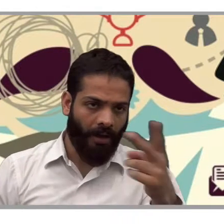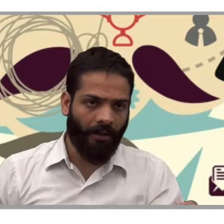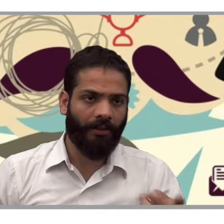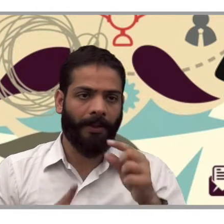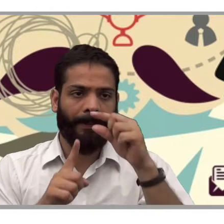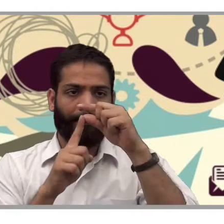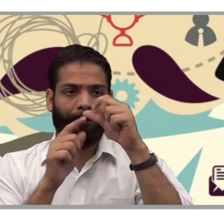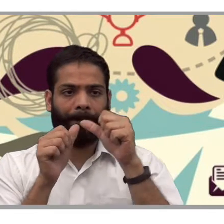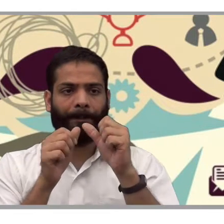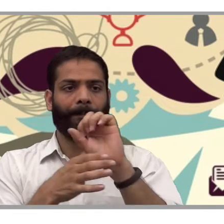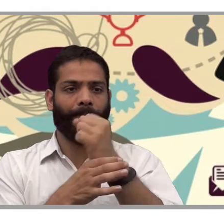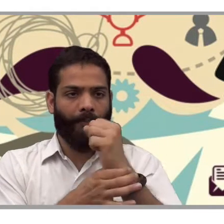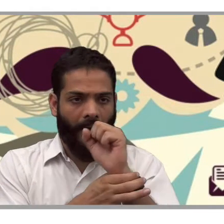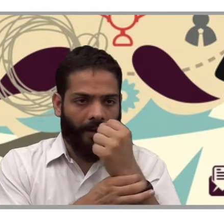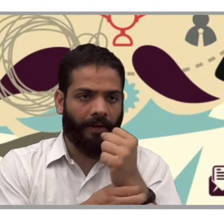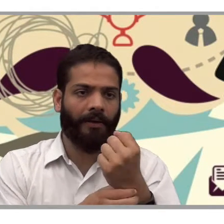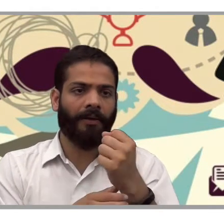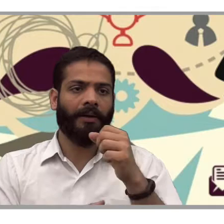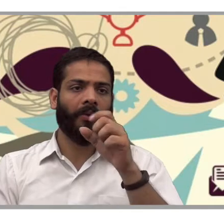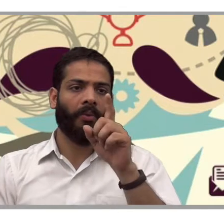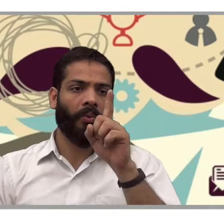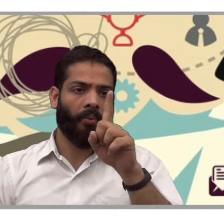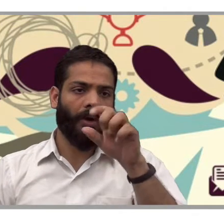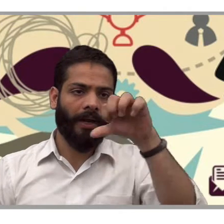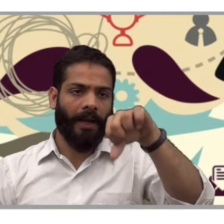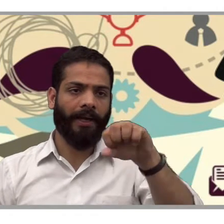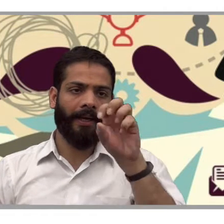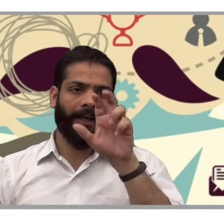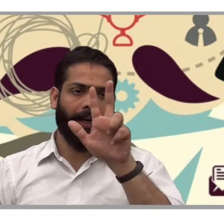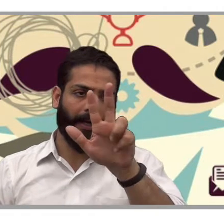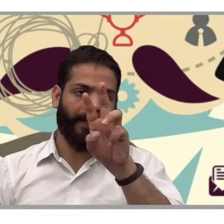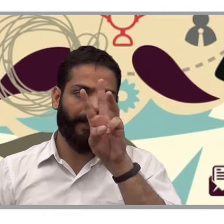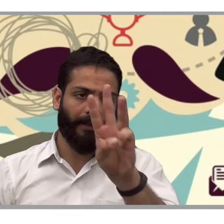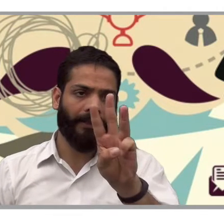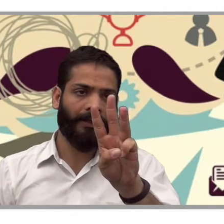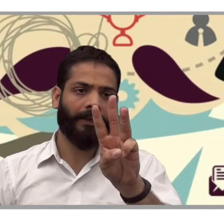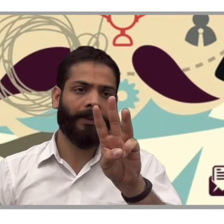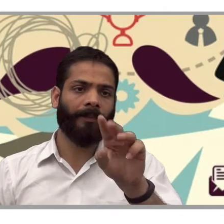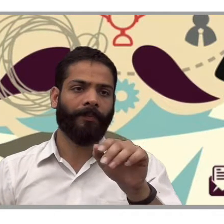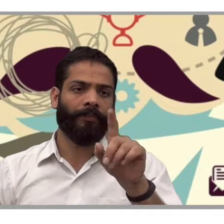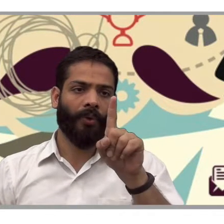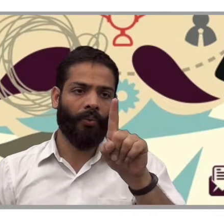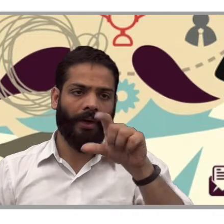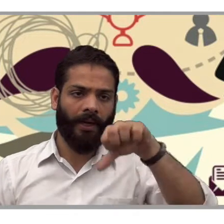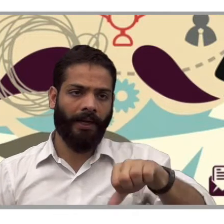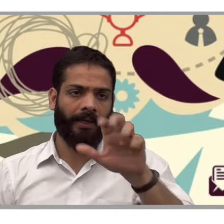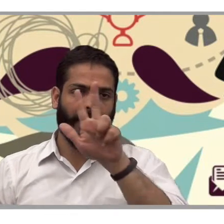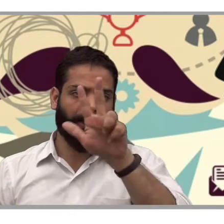Hidam in 2010 and 2014 favored pronominal analysis,